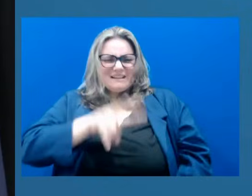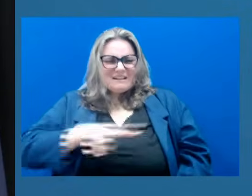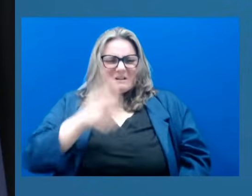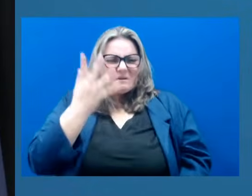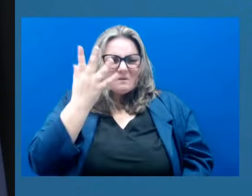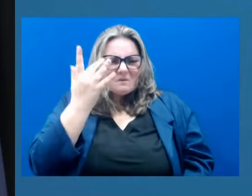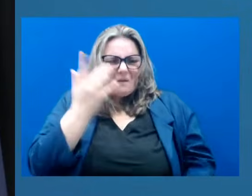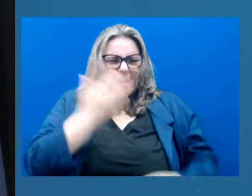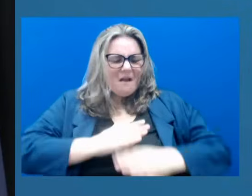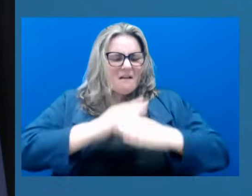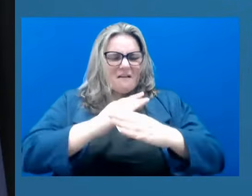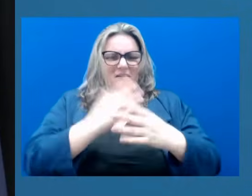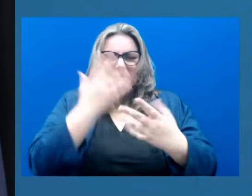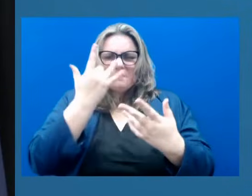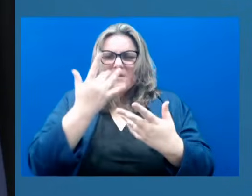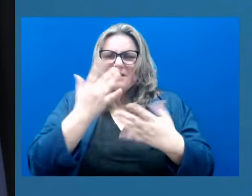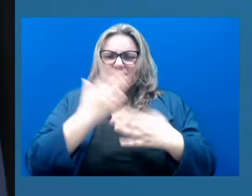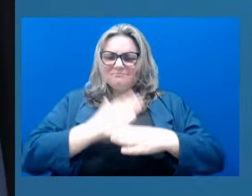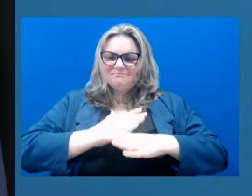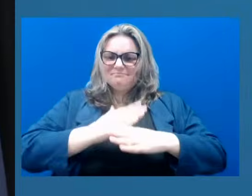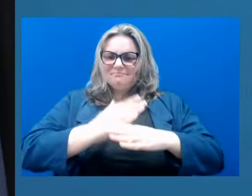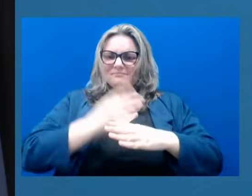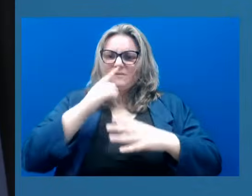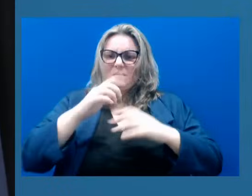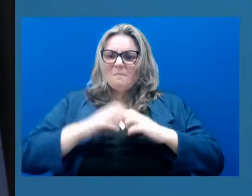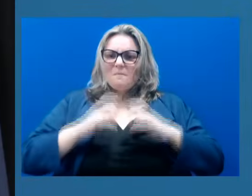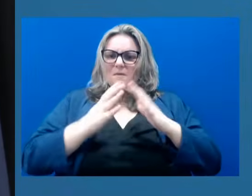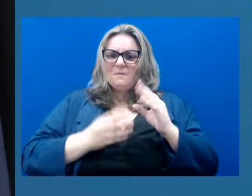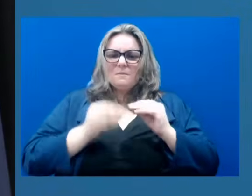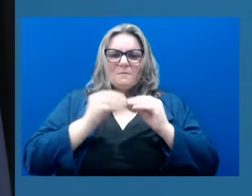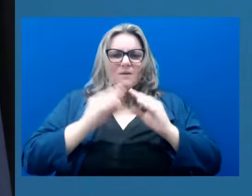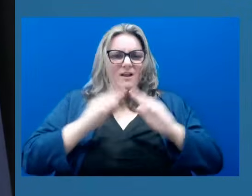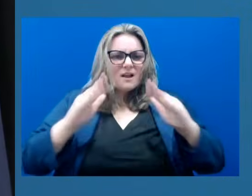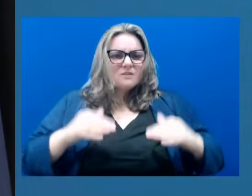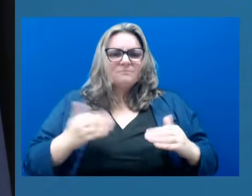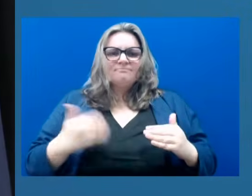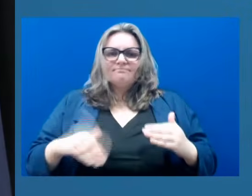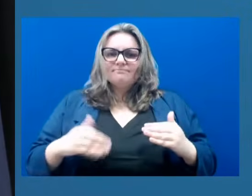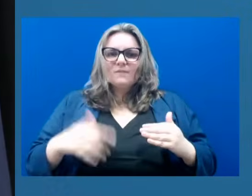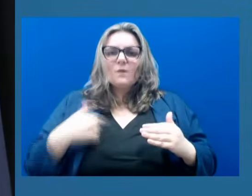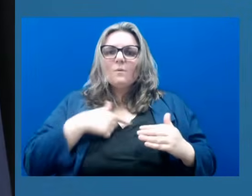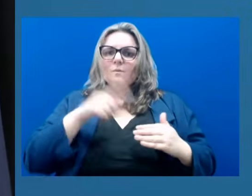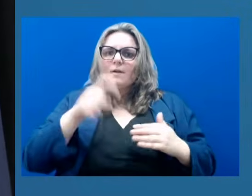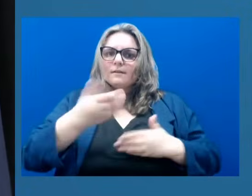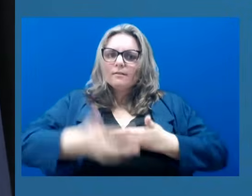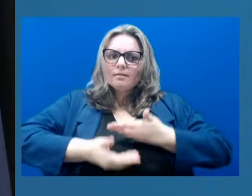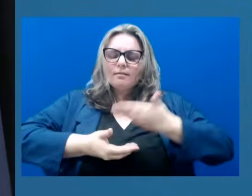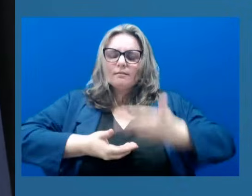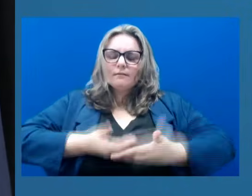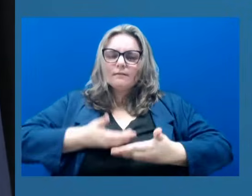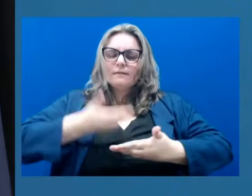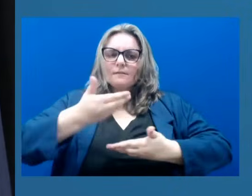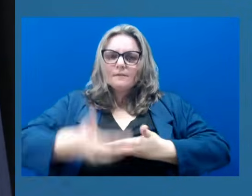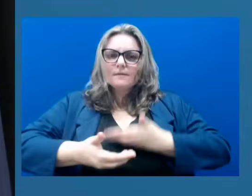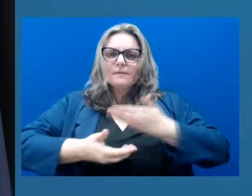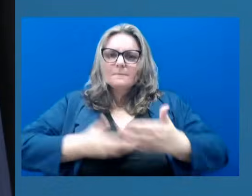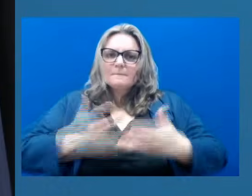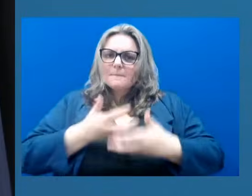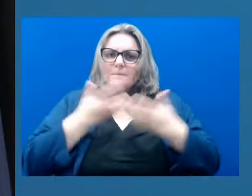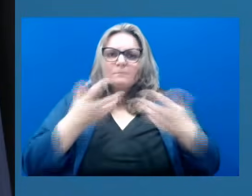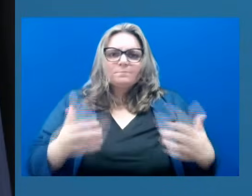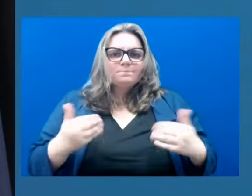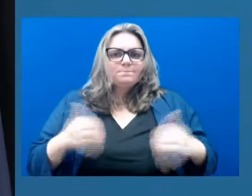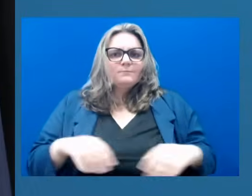why is it standing in the way of building more housing? And so we've had to do a lot. And what we did in the process, by questioning the